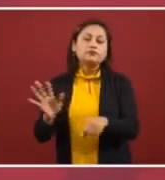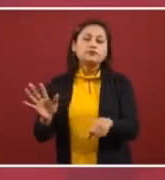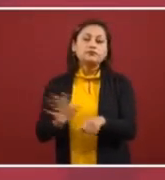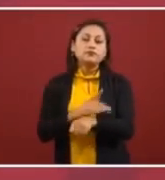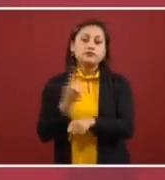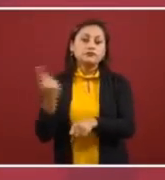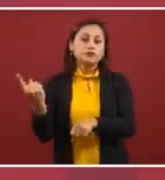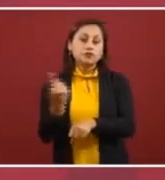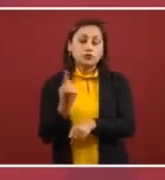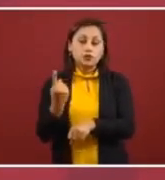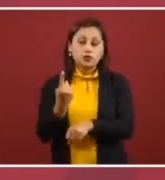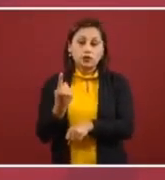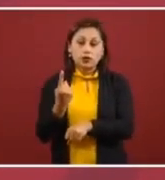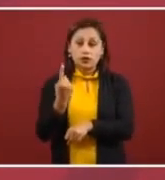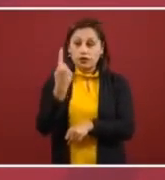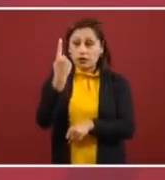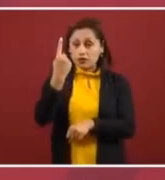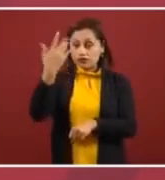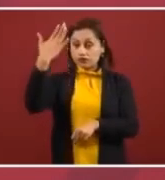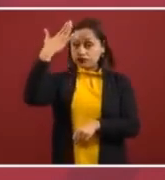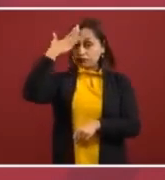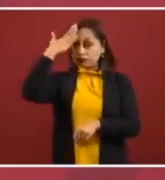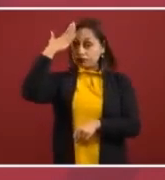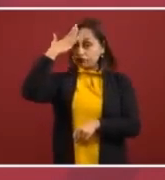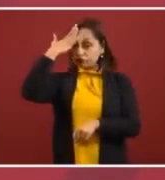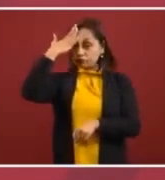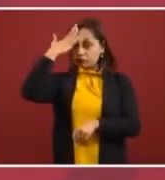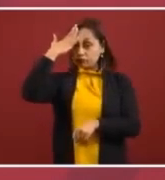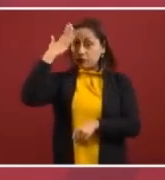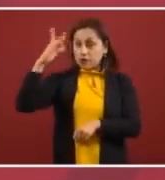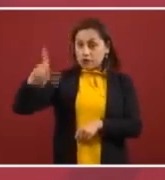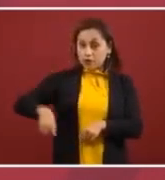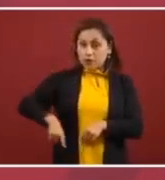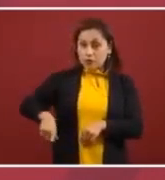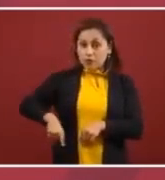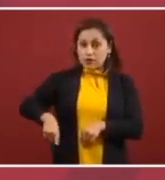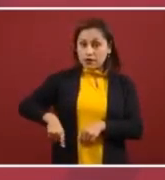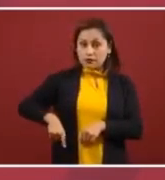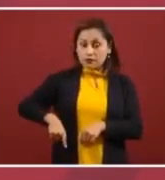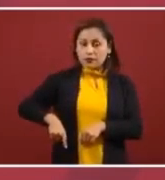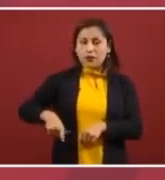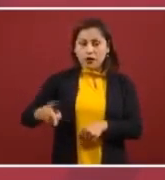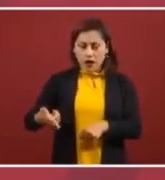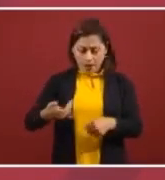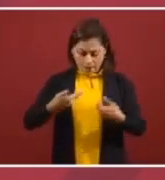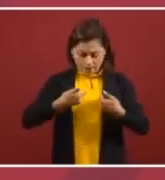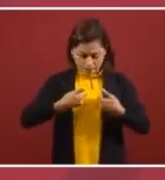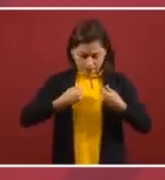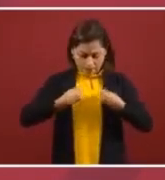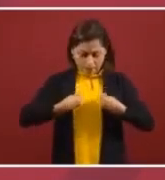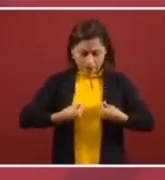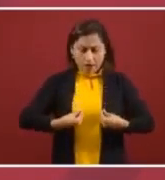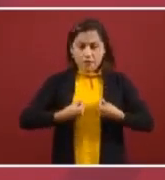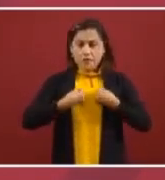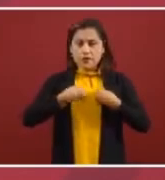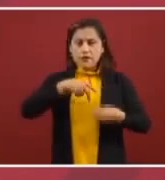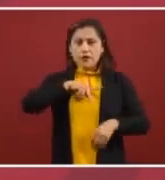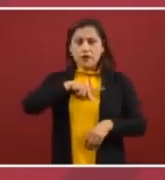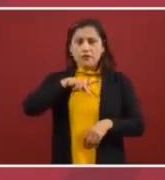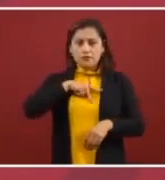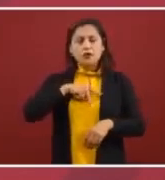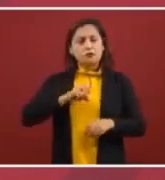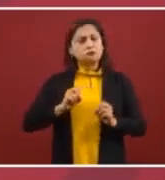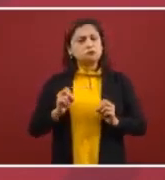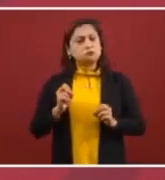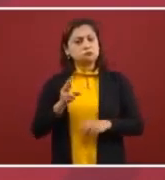Because a government can put in risk his own life, but he